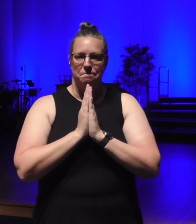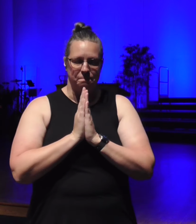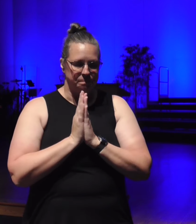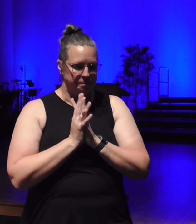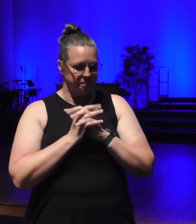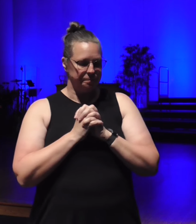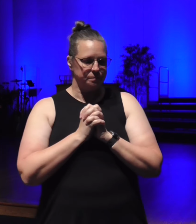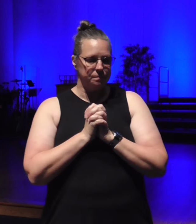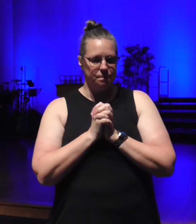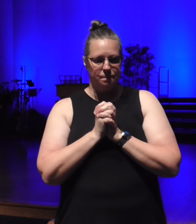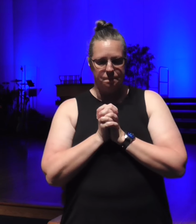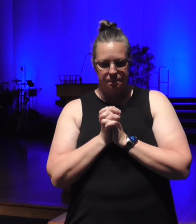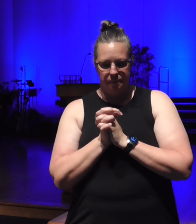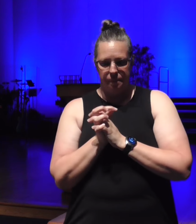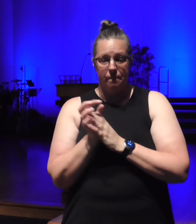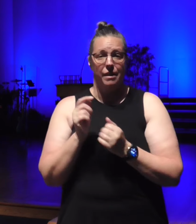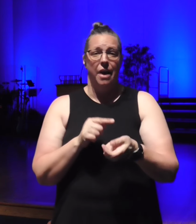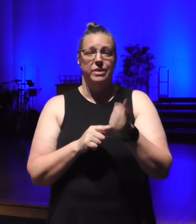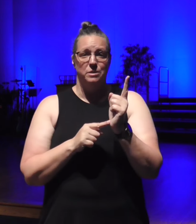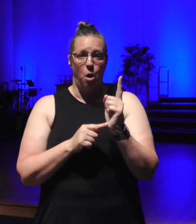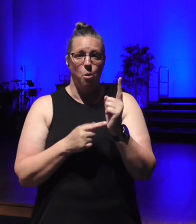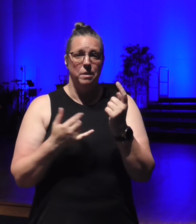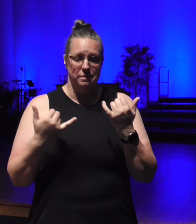moment, we go